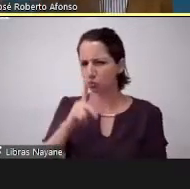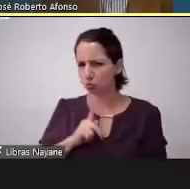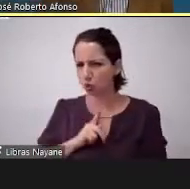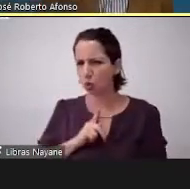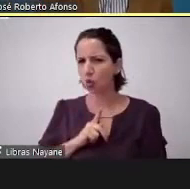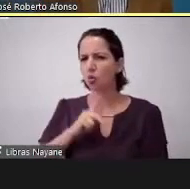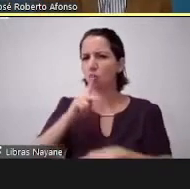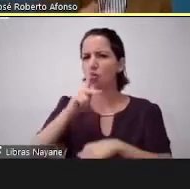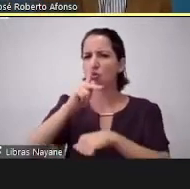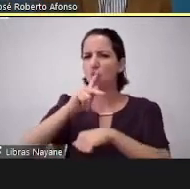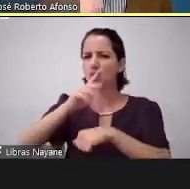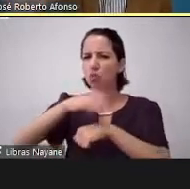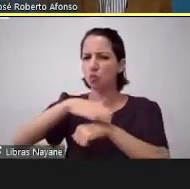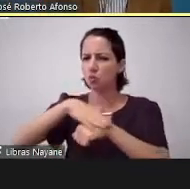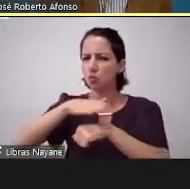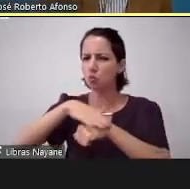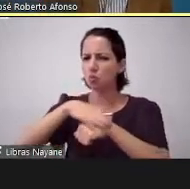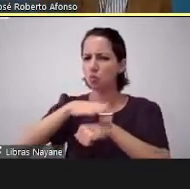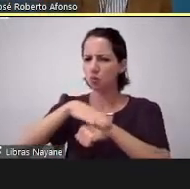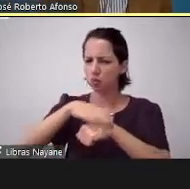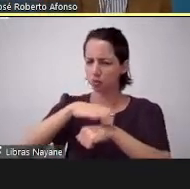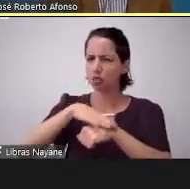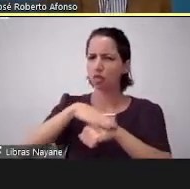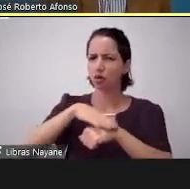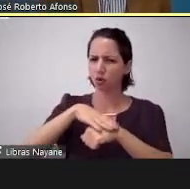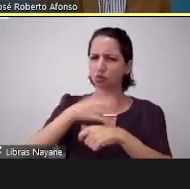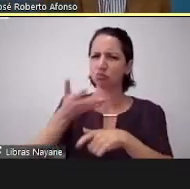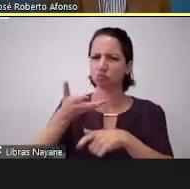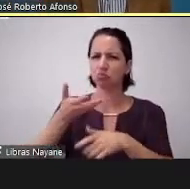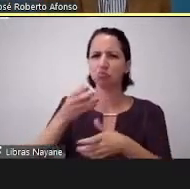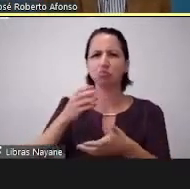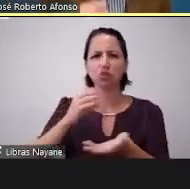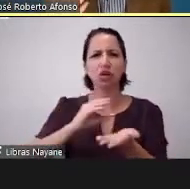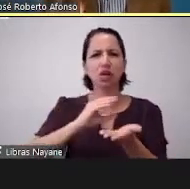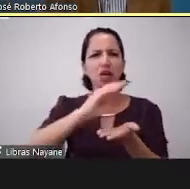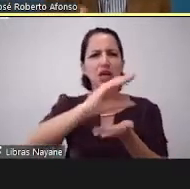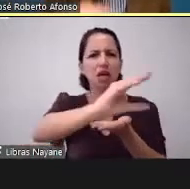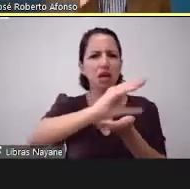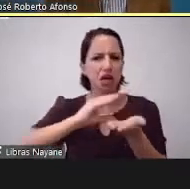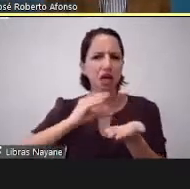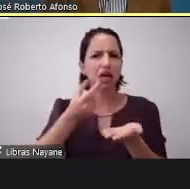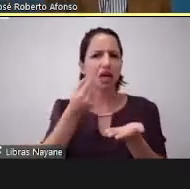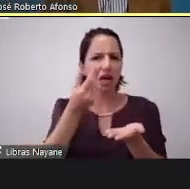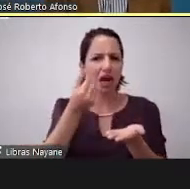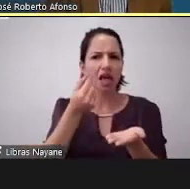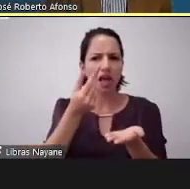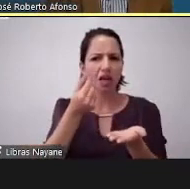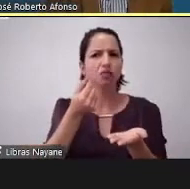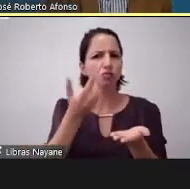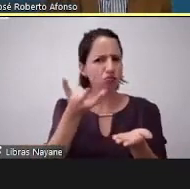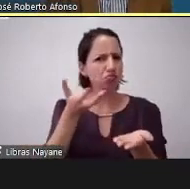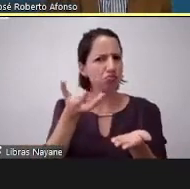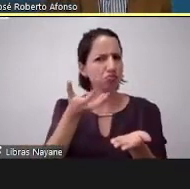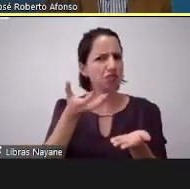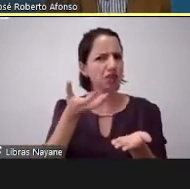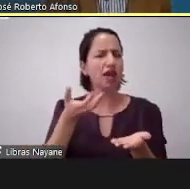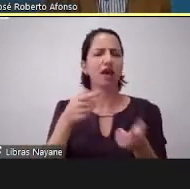owners, demand credit and want to be have